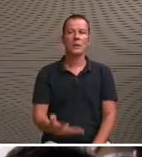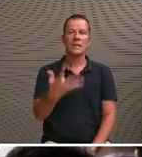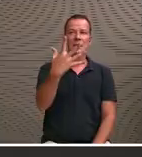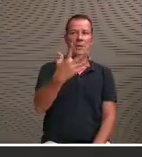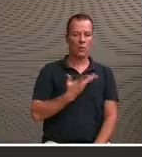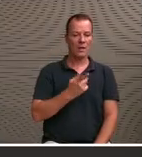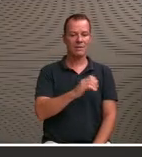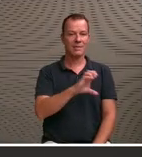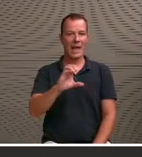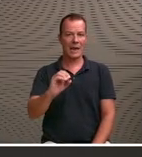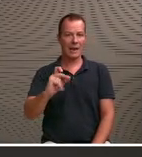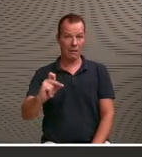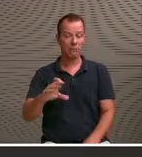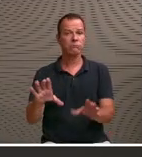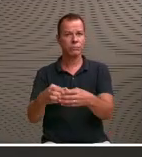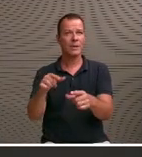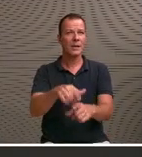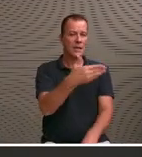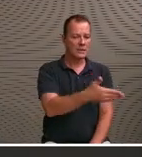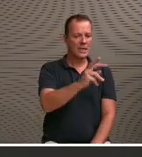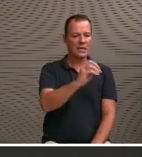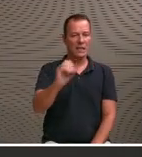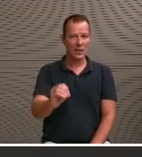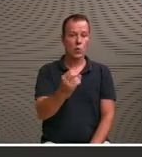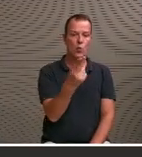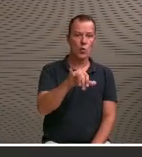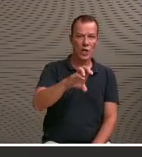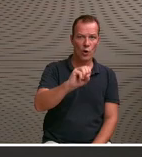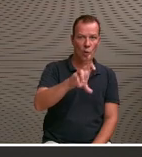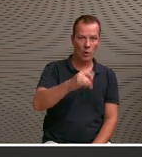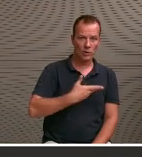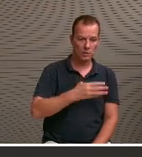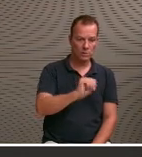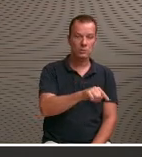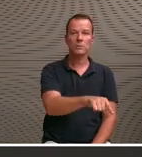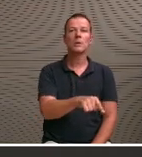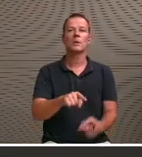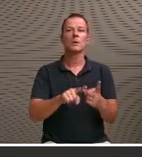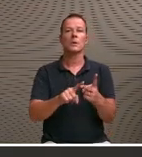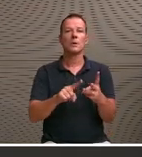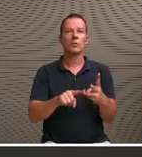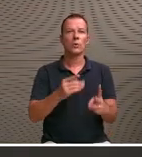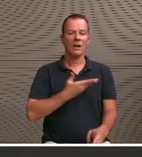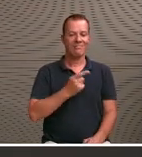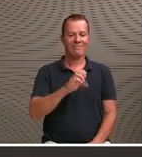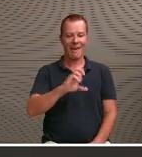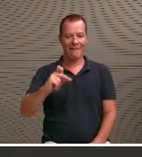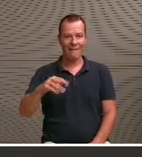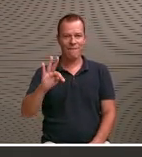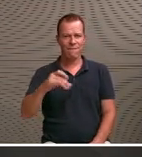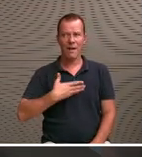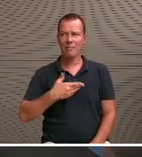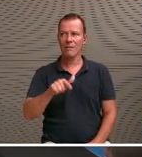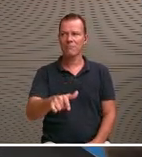300, 130 unicorns of the 1,000. We've got 1 deca fund and about 10 uni funds. So